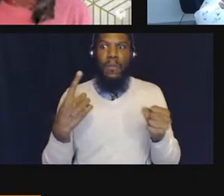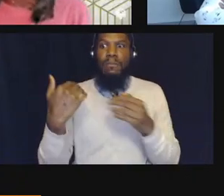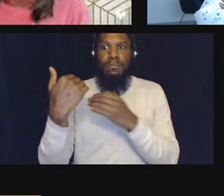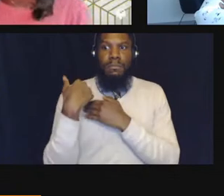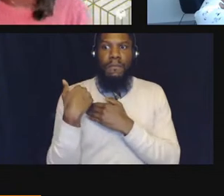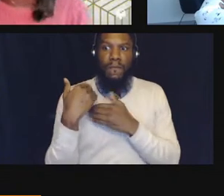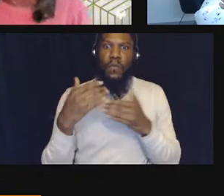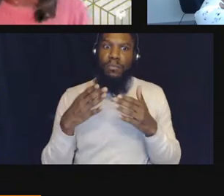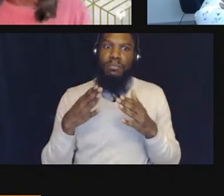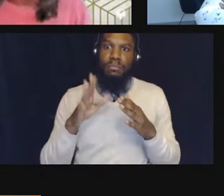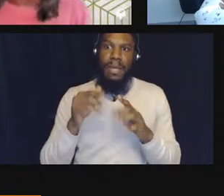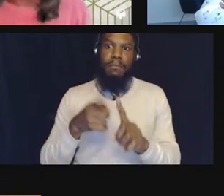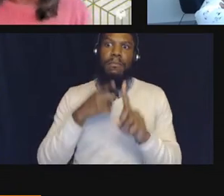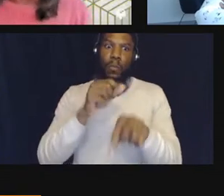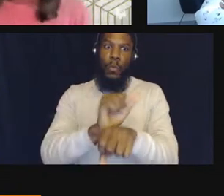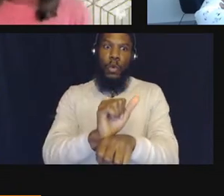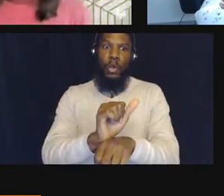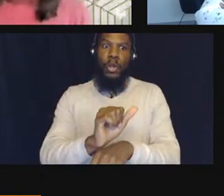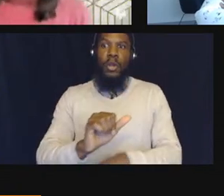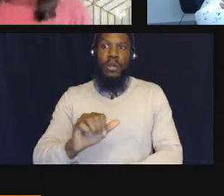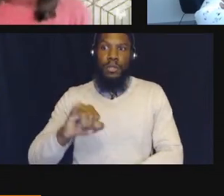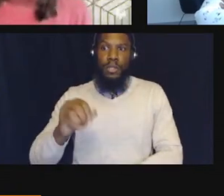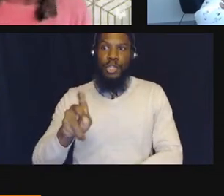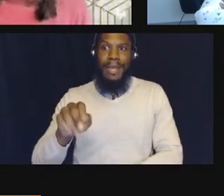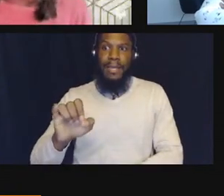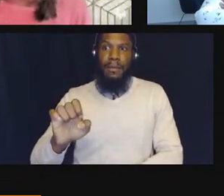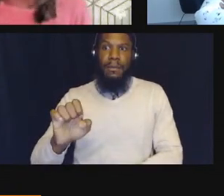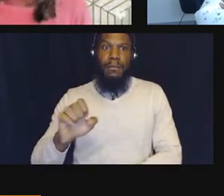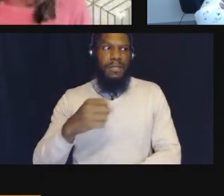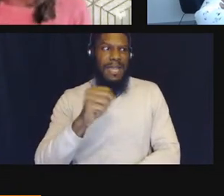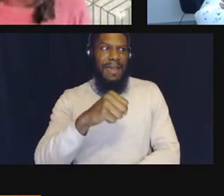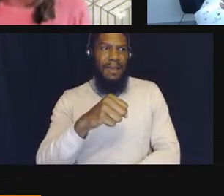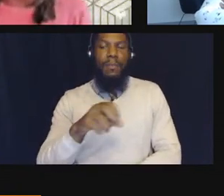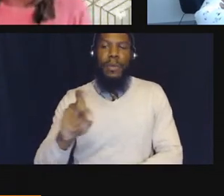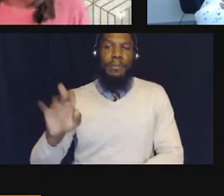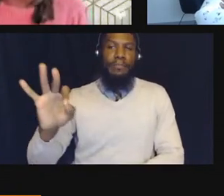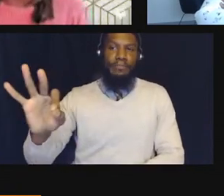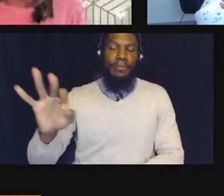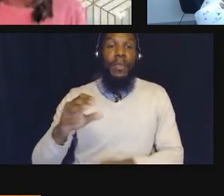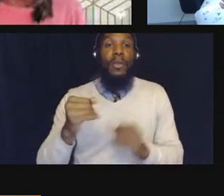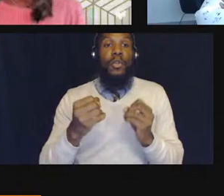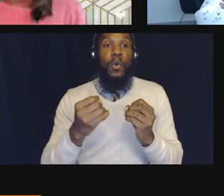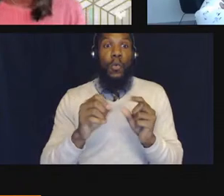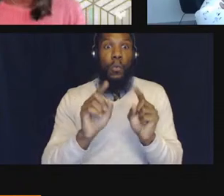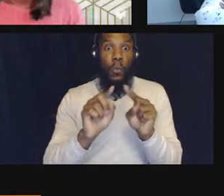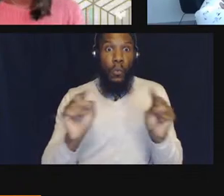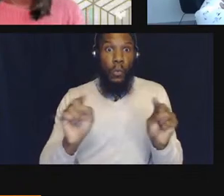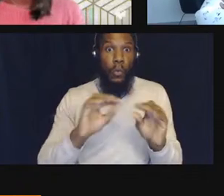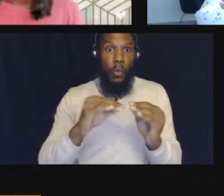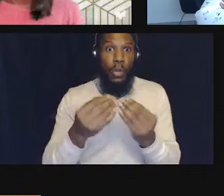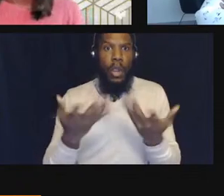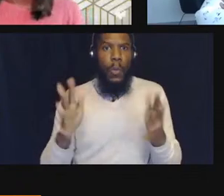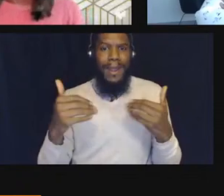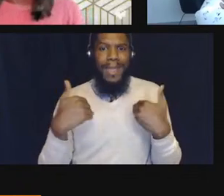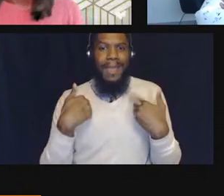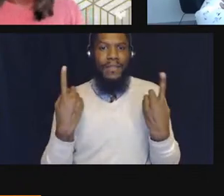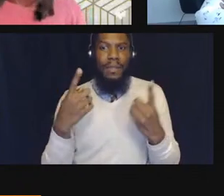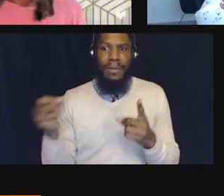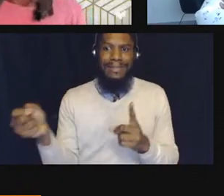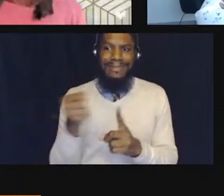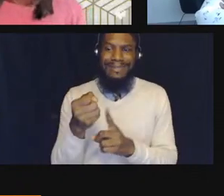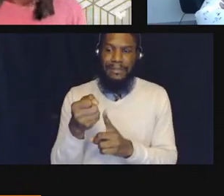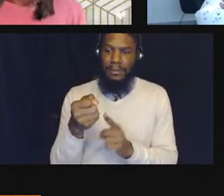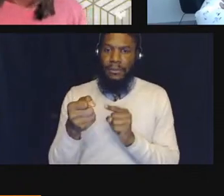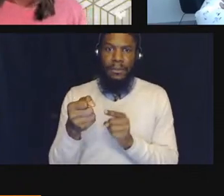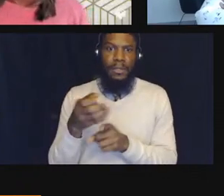says that's correct. So in your organizations, do you have someone who is focused already on building the